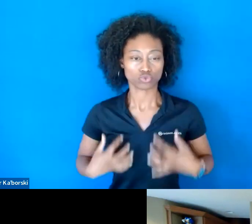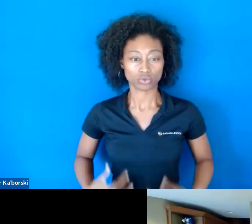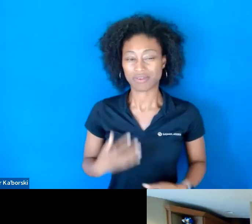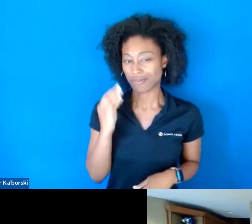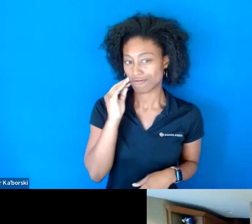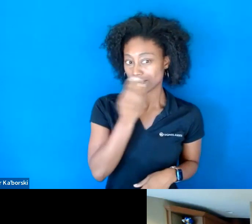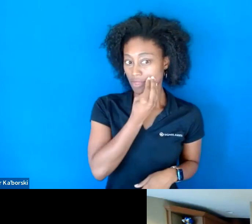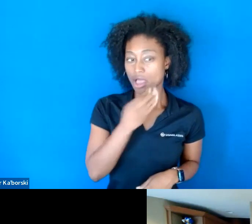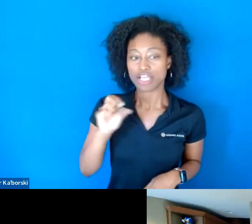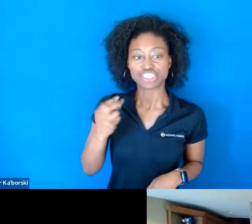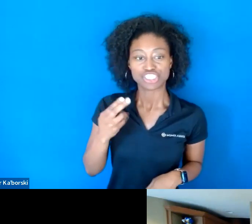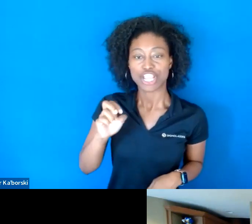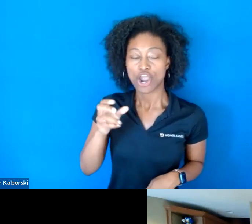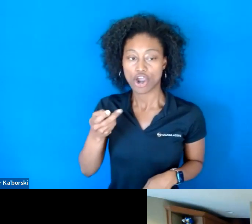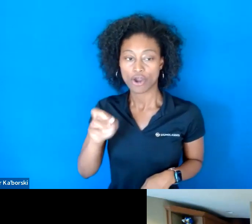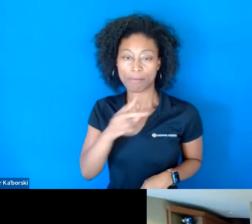you would like to introduce yourself, sir.